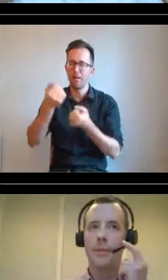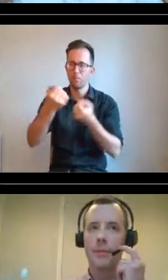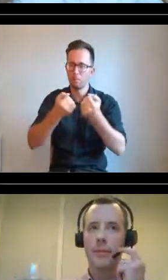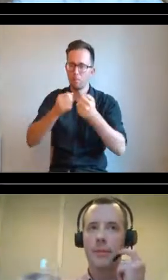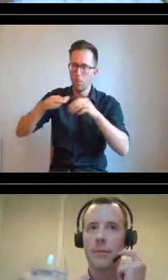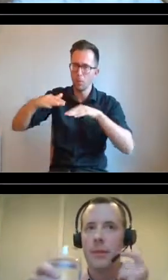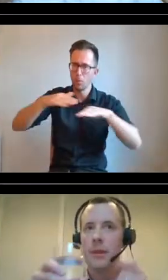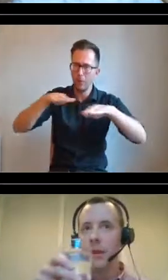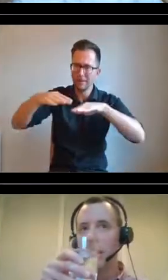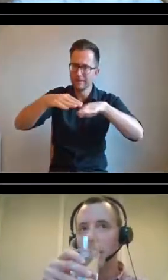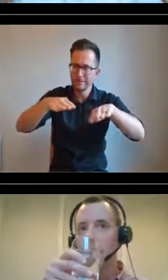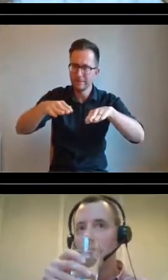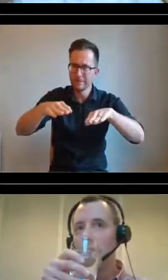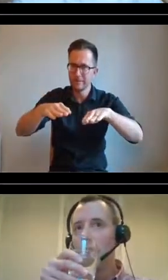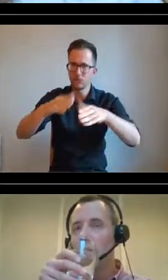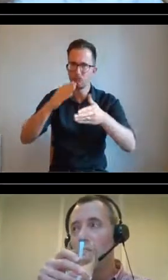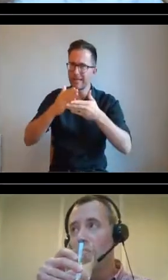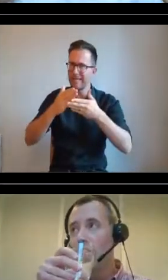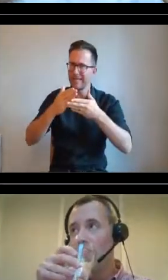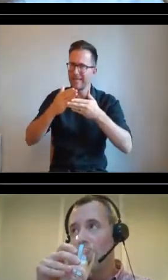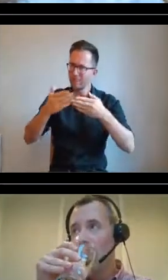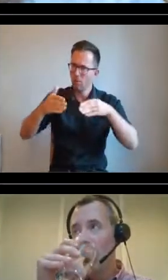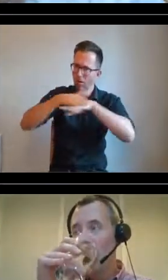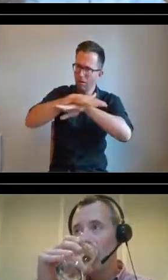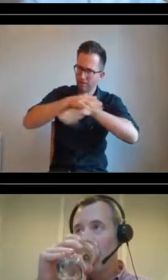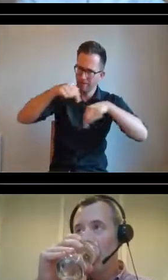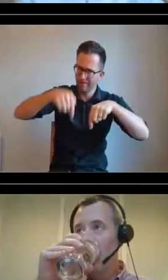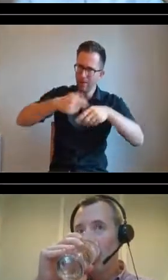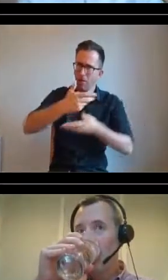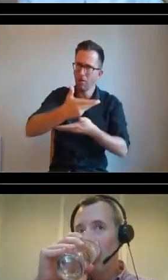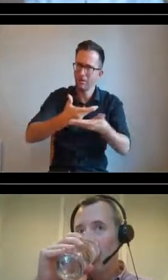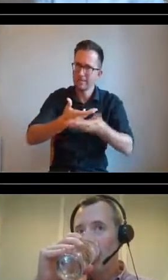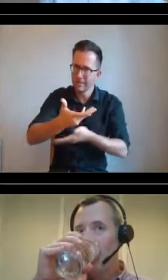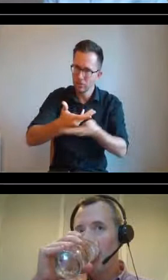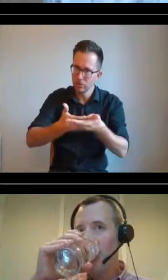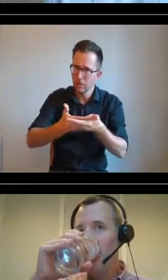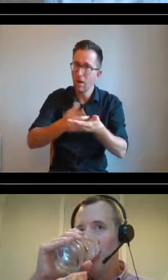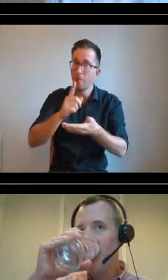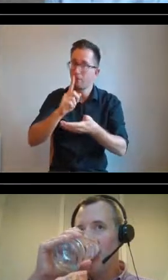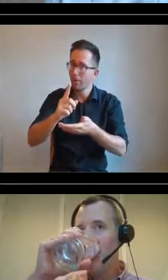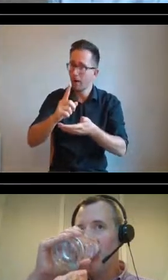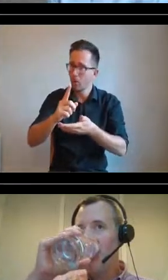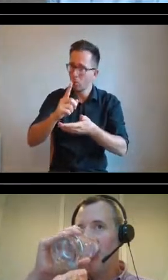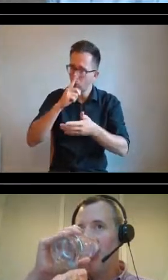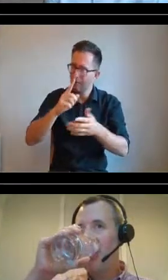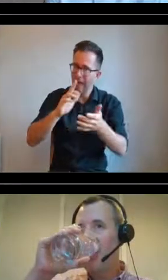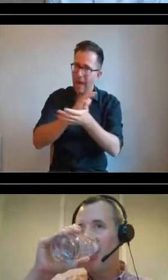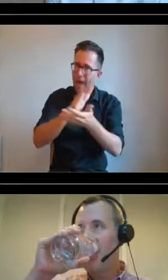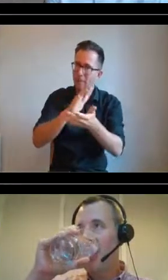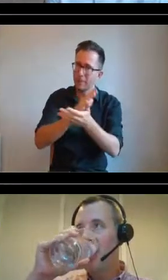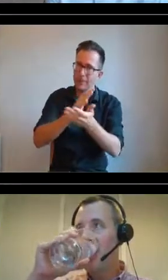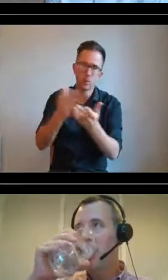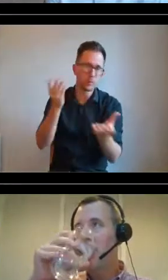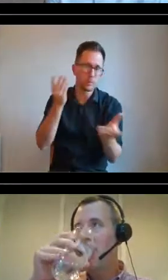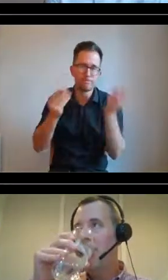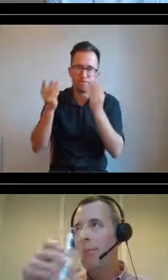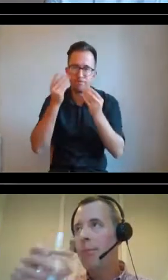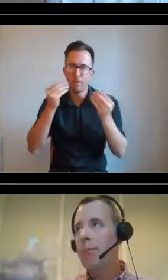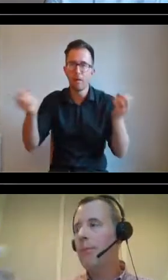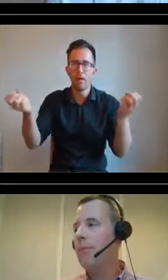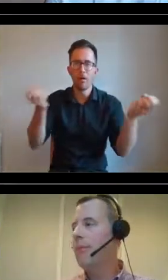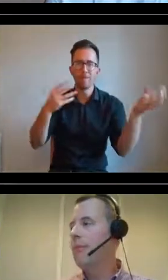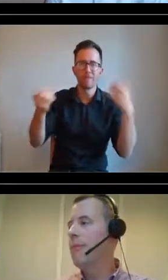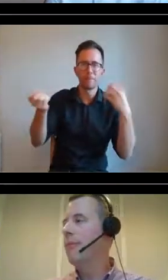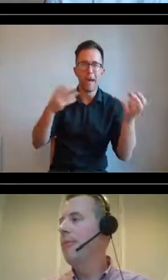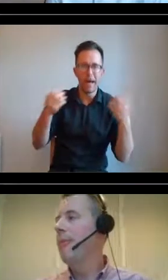by this consultation, but we continue to listen carefully to feedback from stakeholders regarding vehicle movements